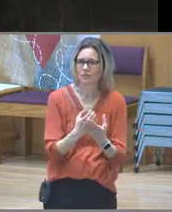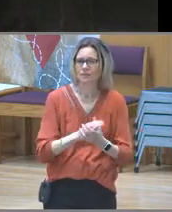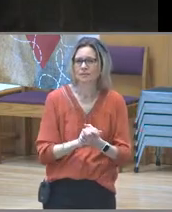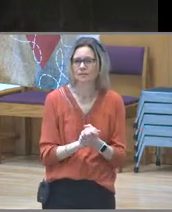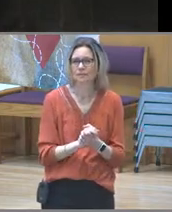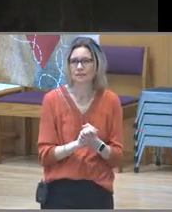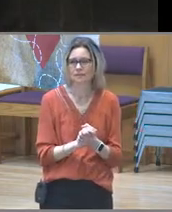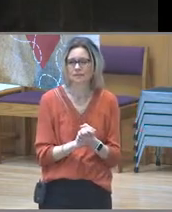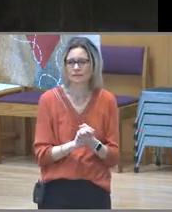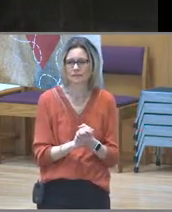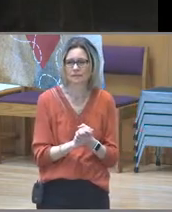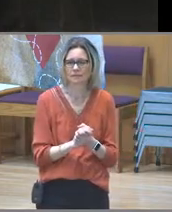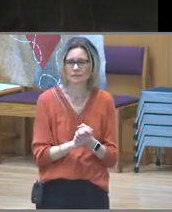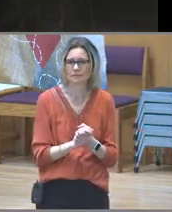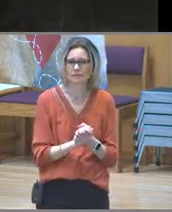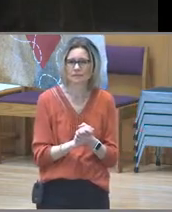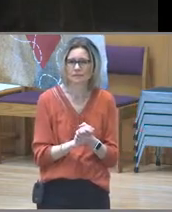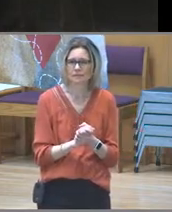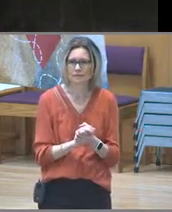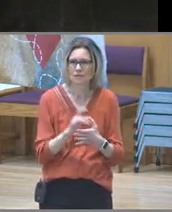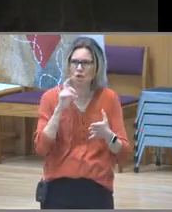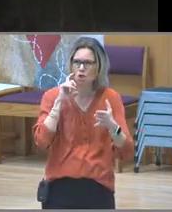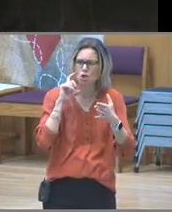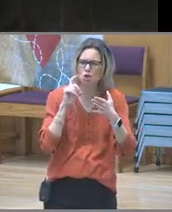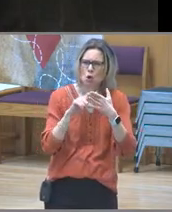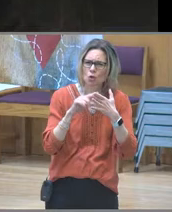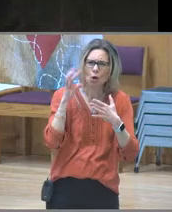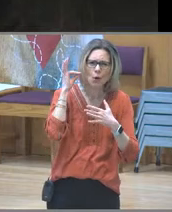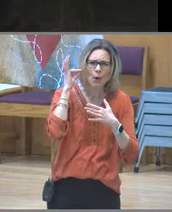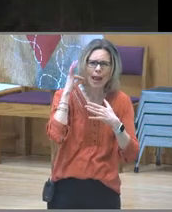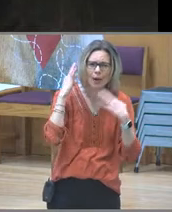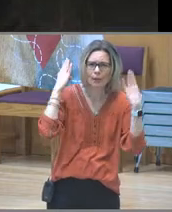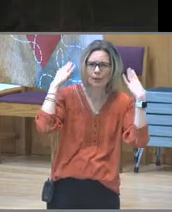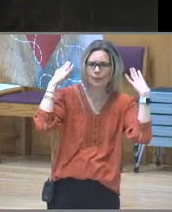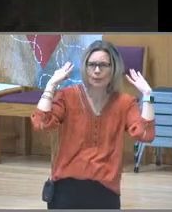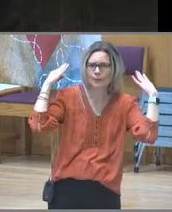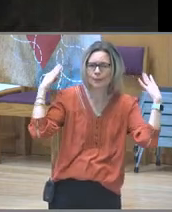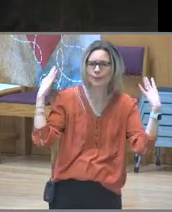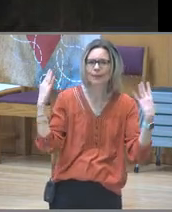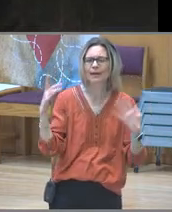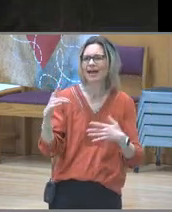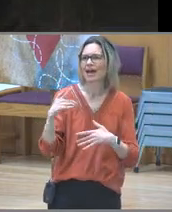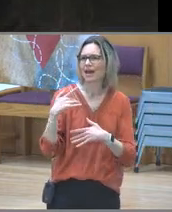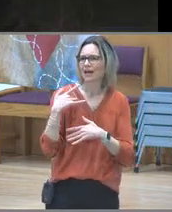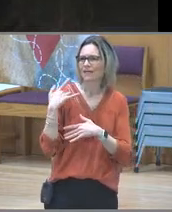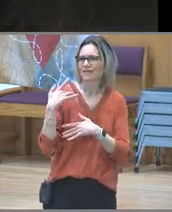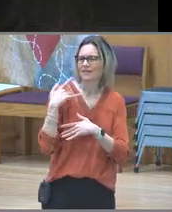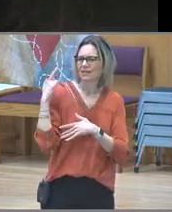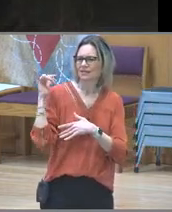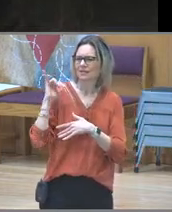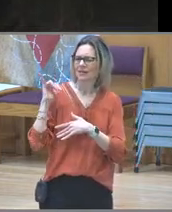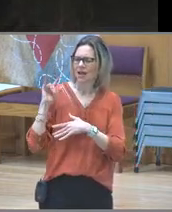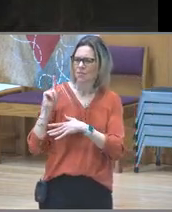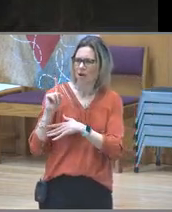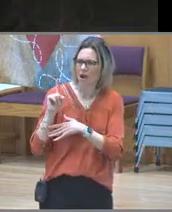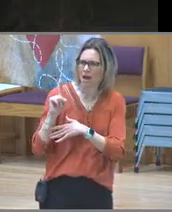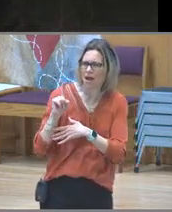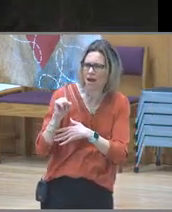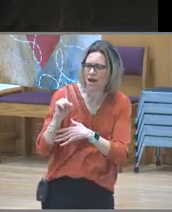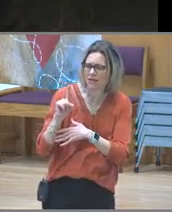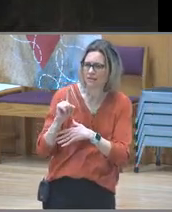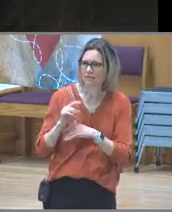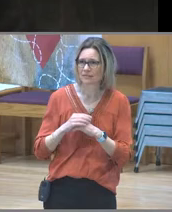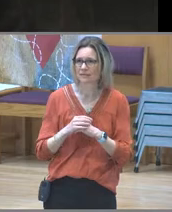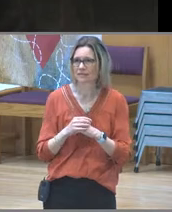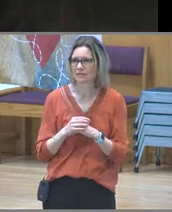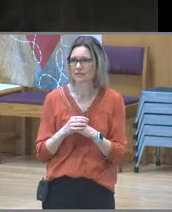Then you will notice that her hair is kind of flying and she seems to be going against something. I believe,